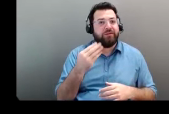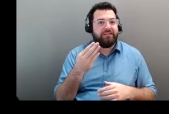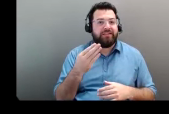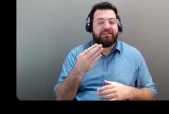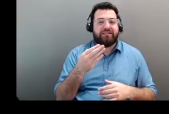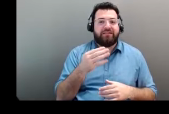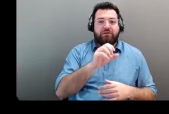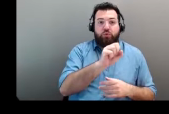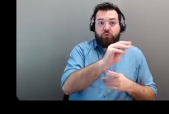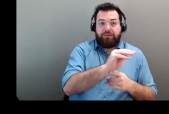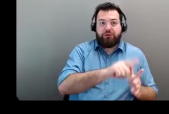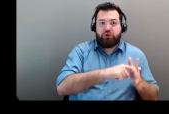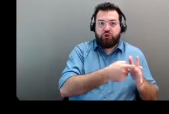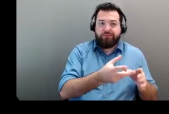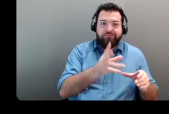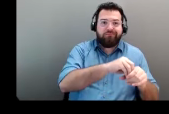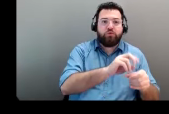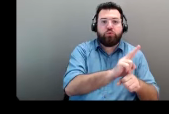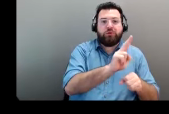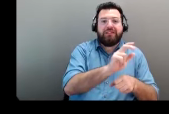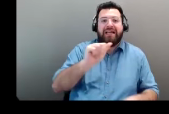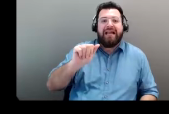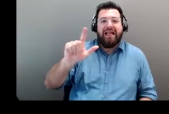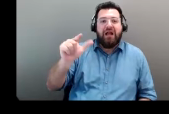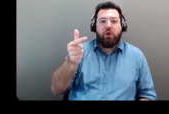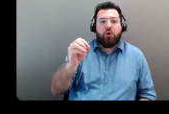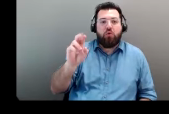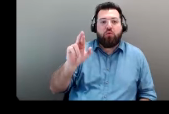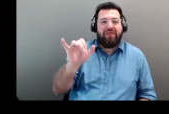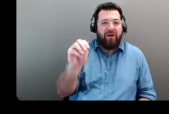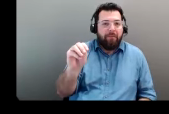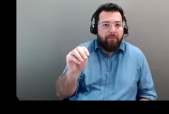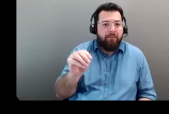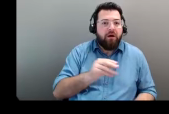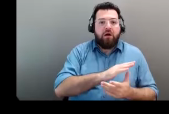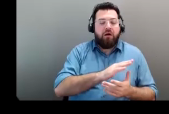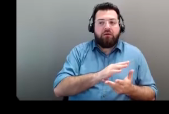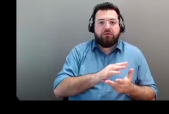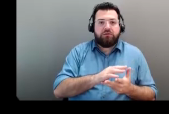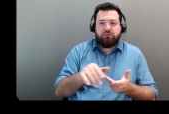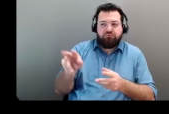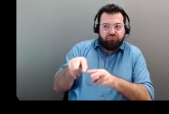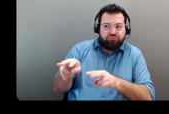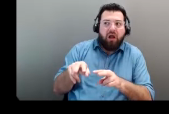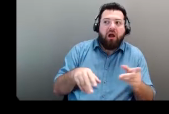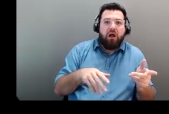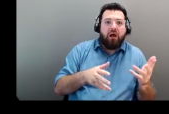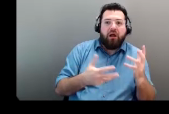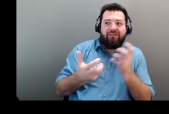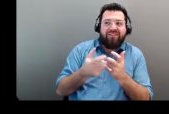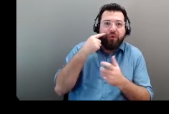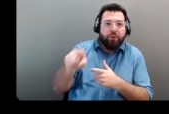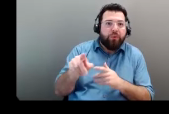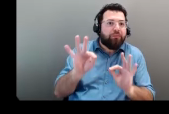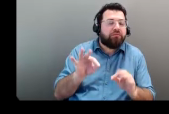using algorithms, right? Like all of our memes were a collective unification of souls. Like people can have the same memes,